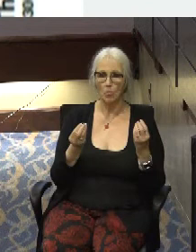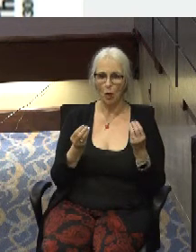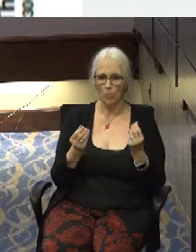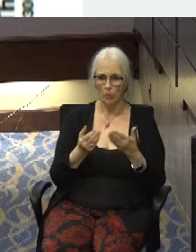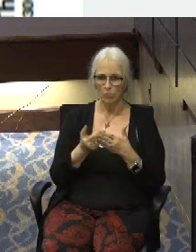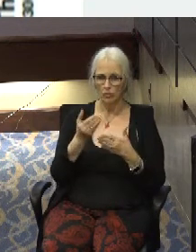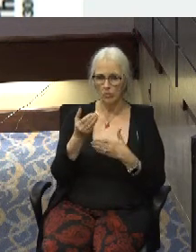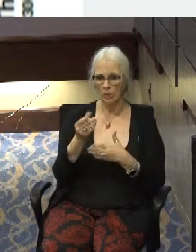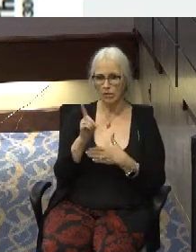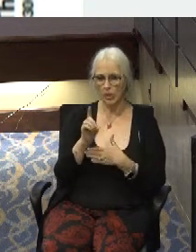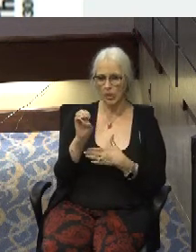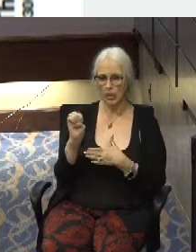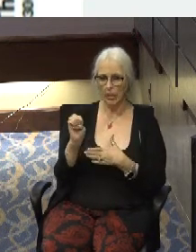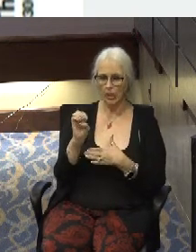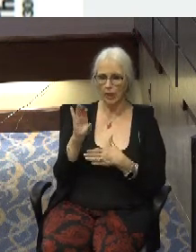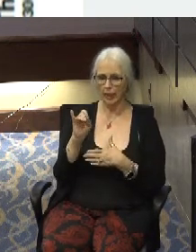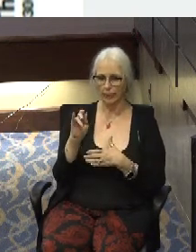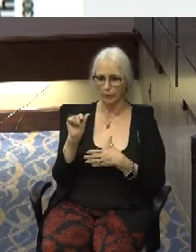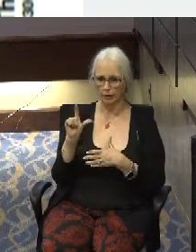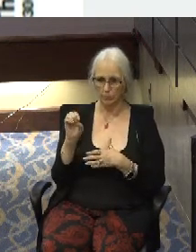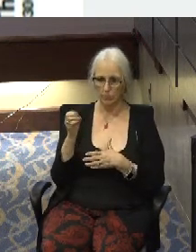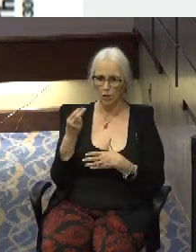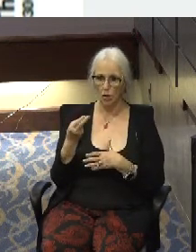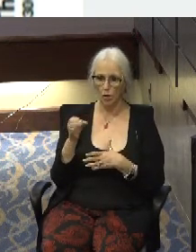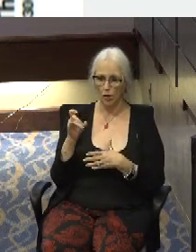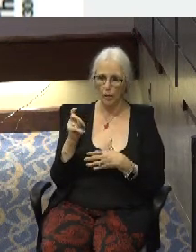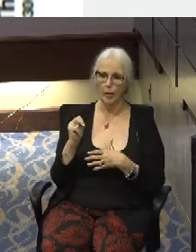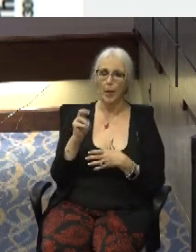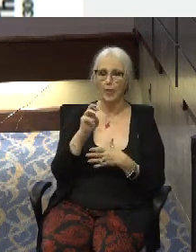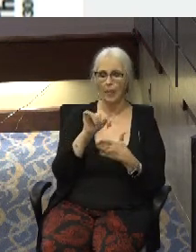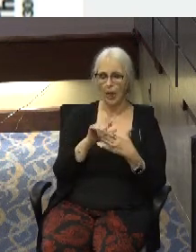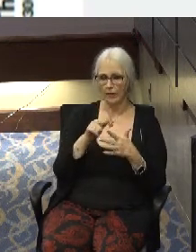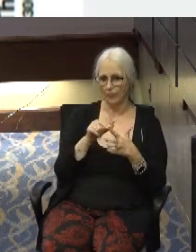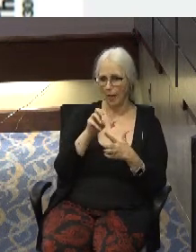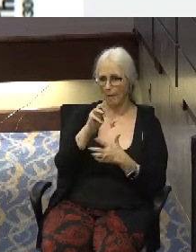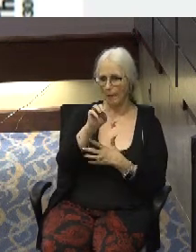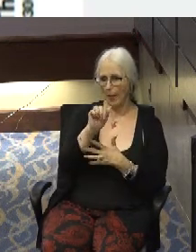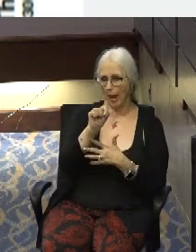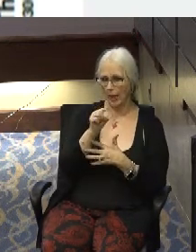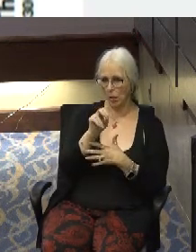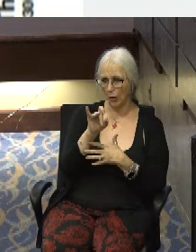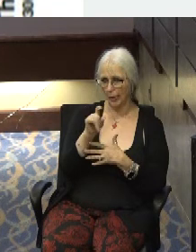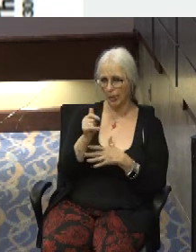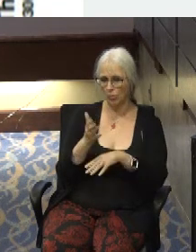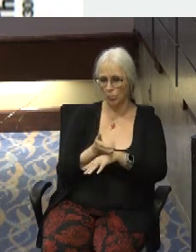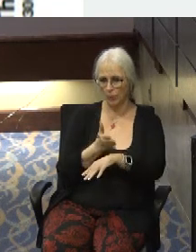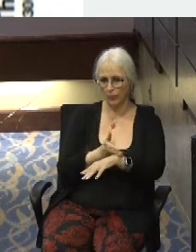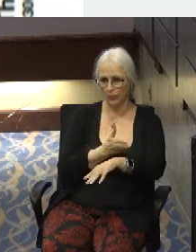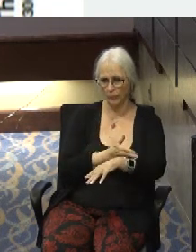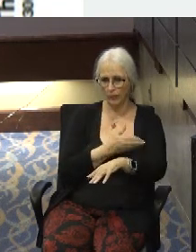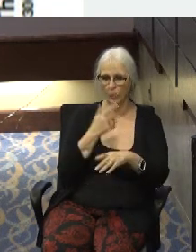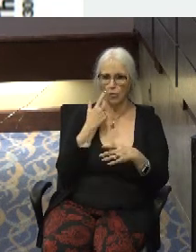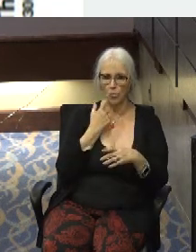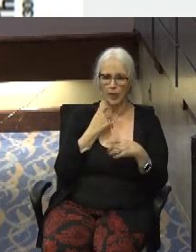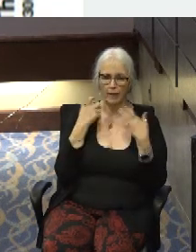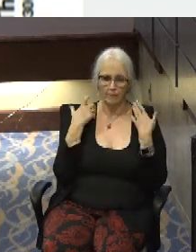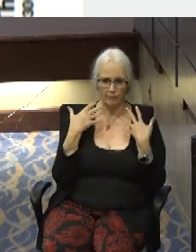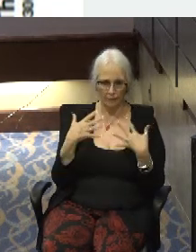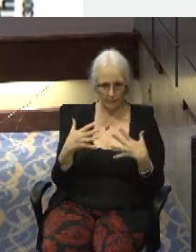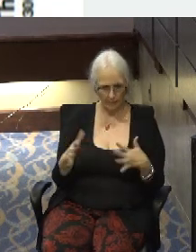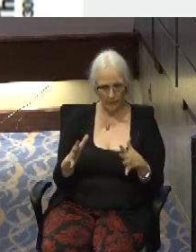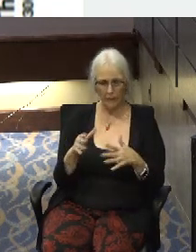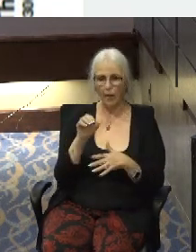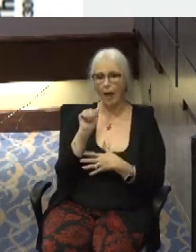by D&E Castle Holdings LLC, which is a Magnolia company, and renovations have been recently completed. The